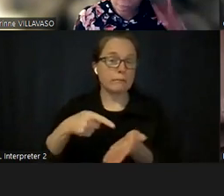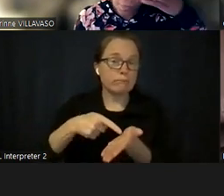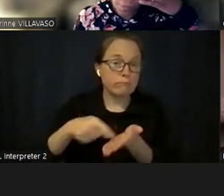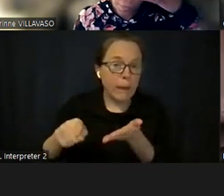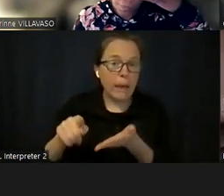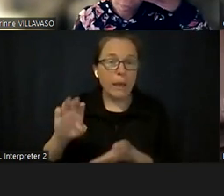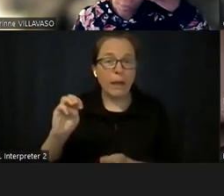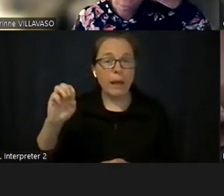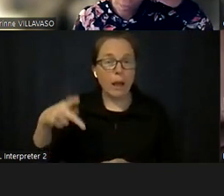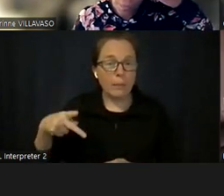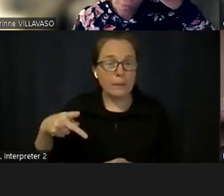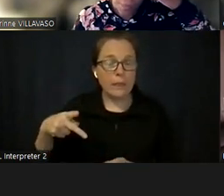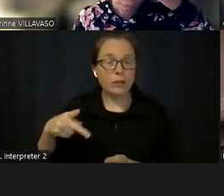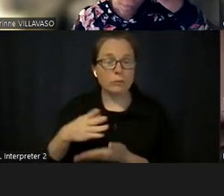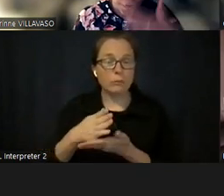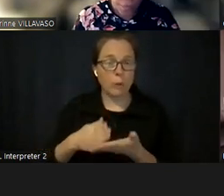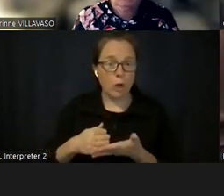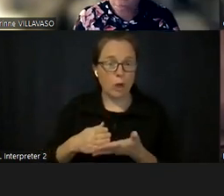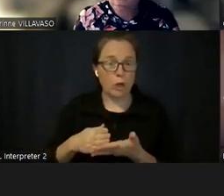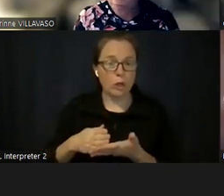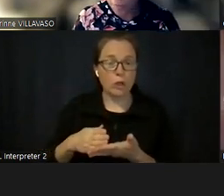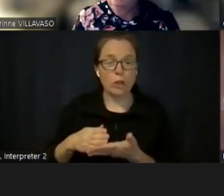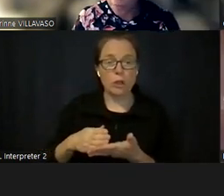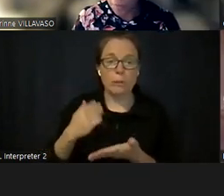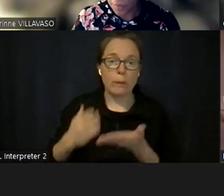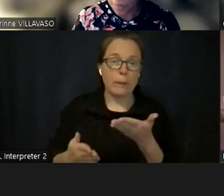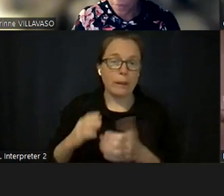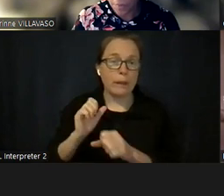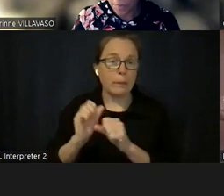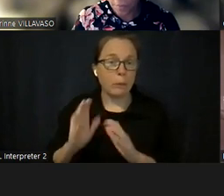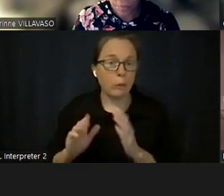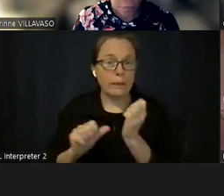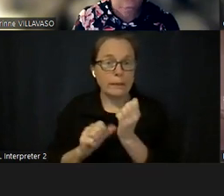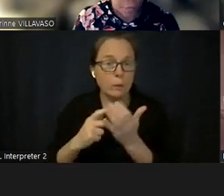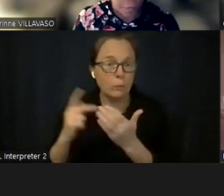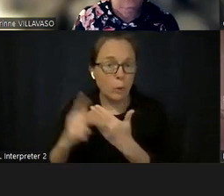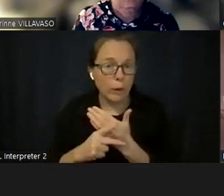what Commissioner Sophia mentioned, like any employee assistance program or something like that.